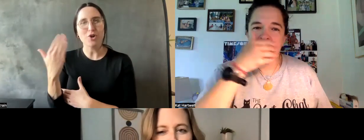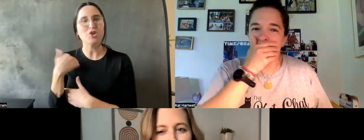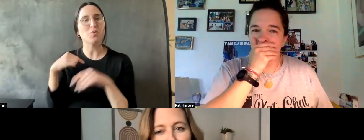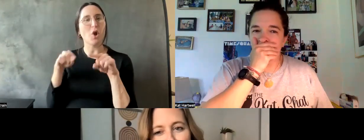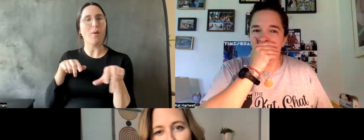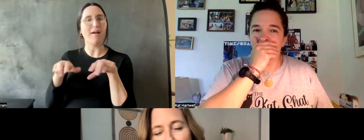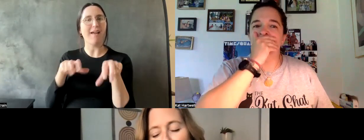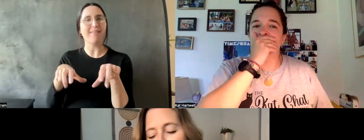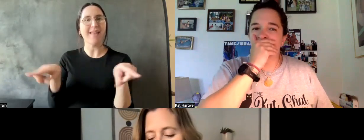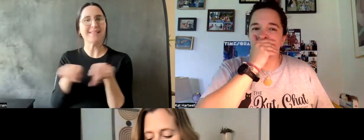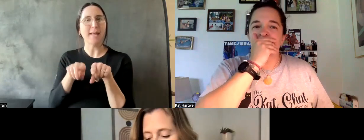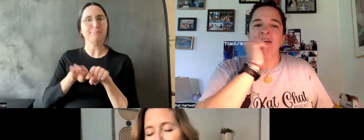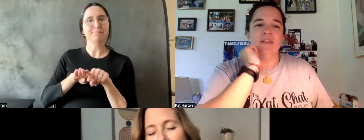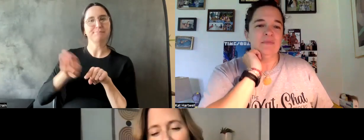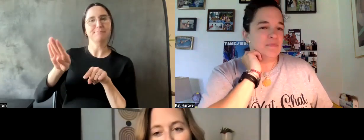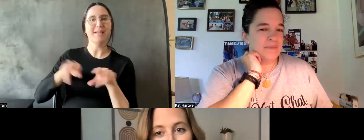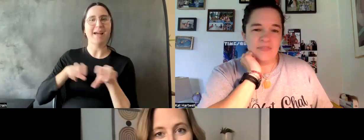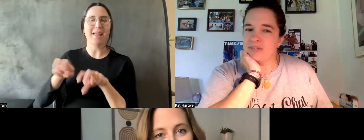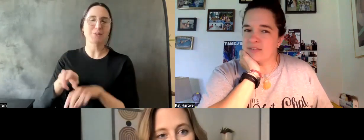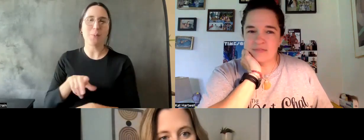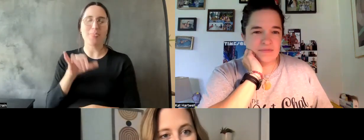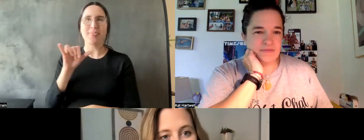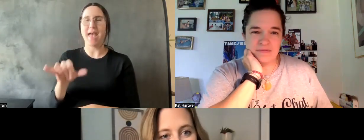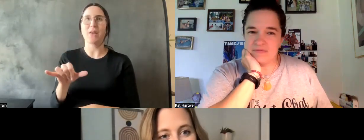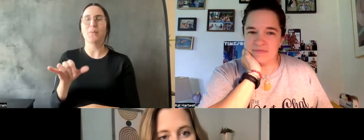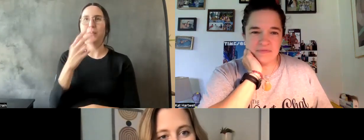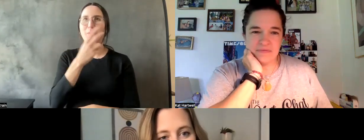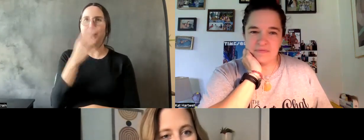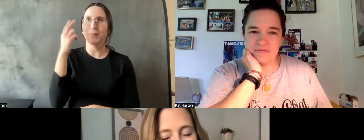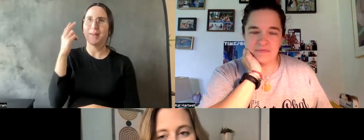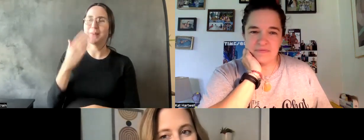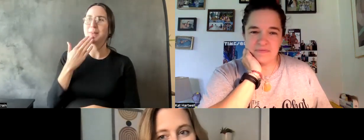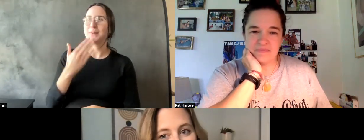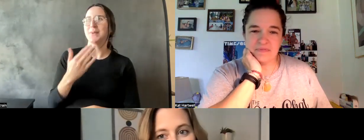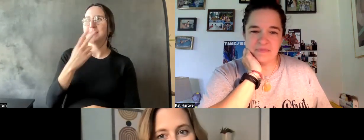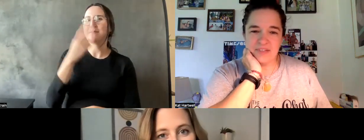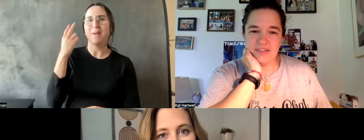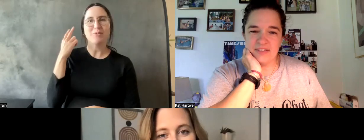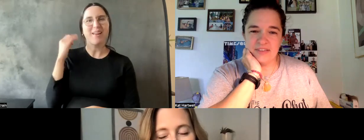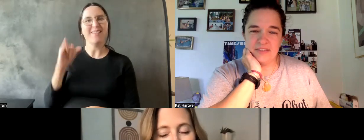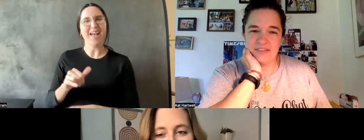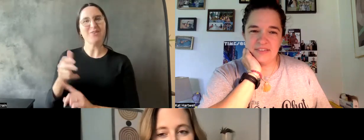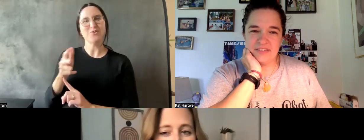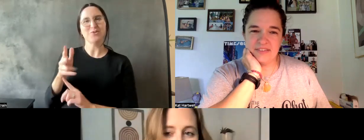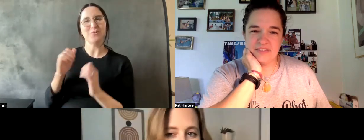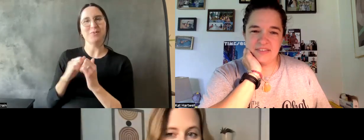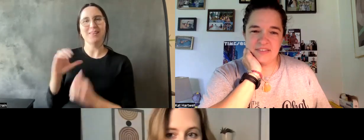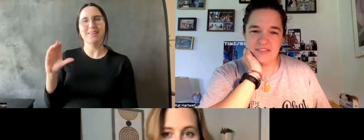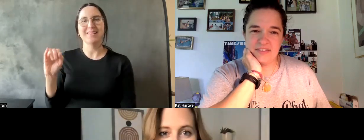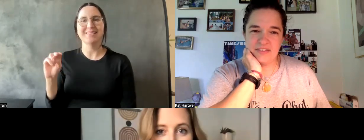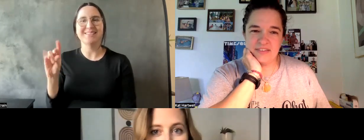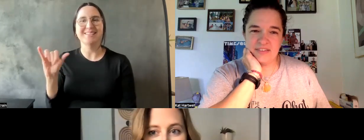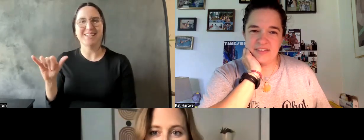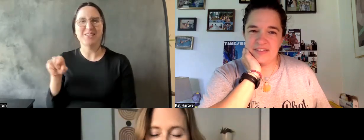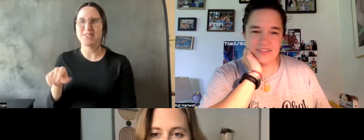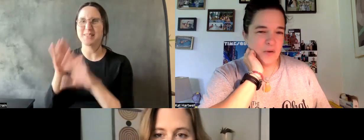something to her too. So yeah, I think that's probably the most memorable of shoots, just with her. She's so awesome. I